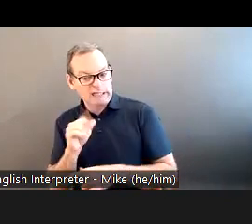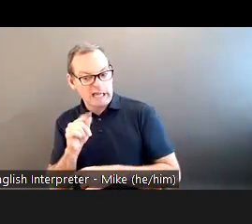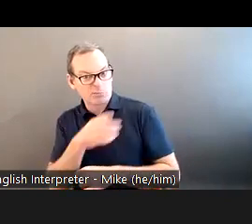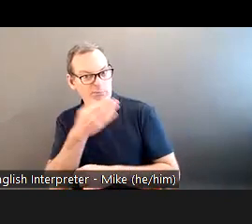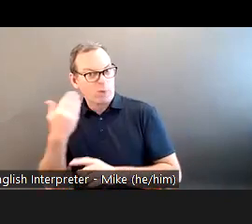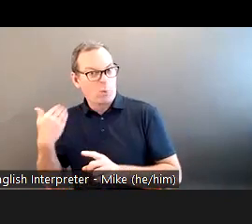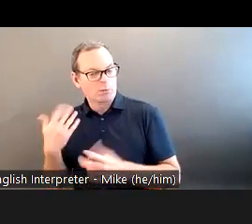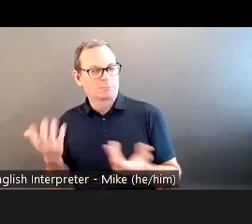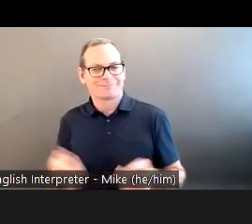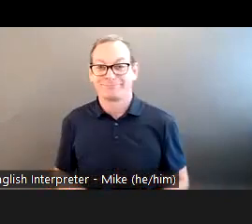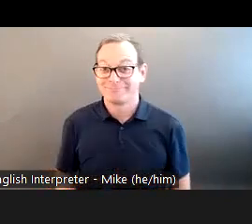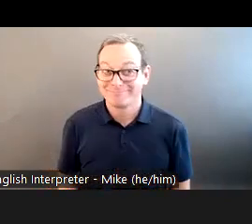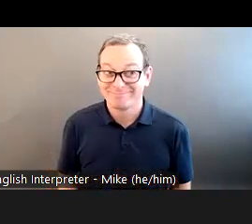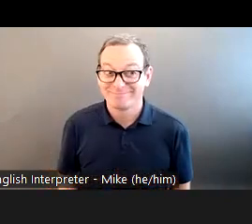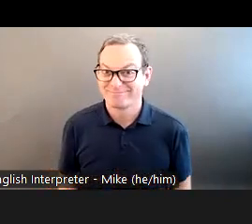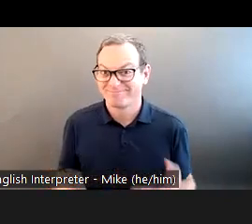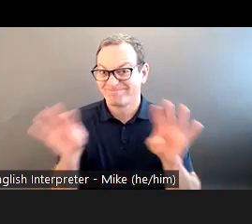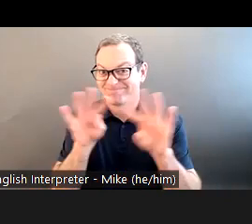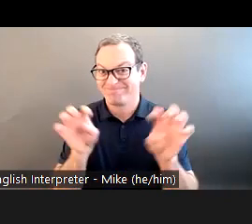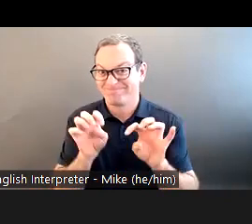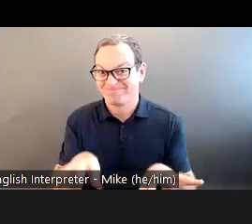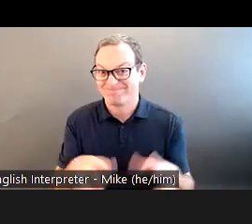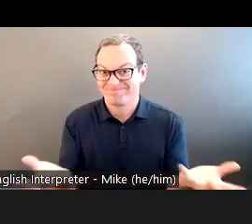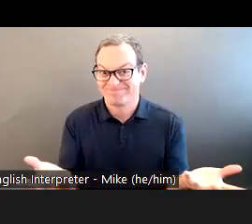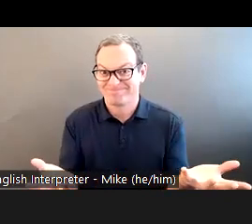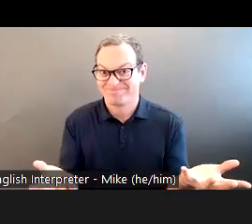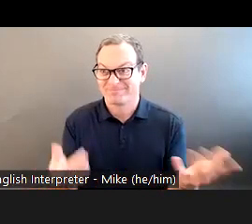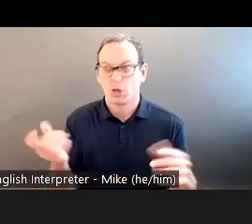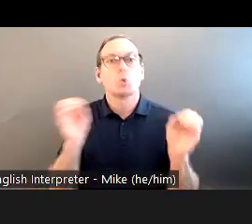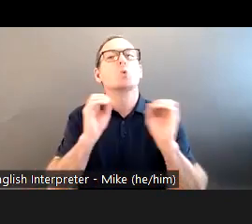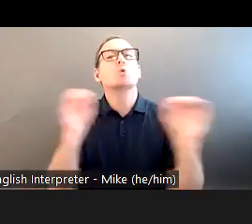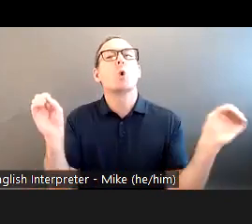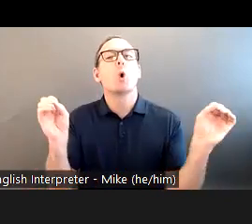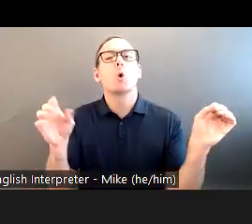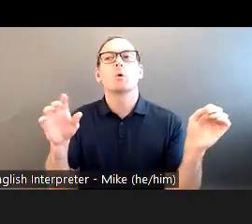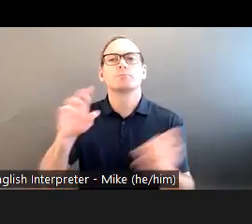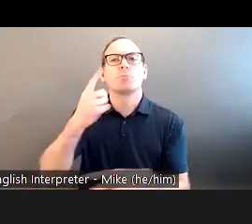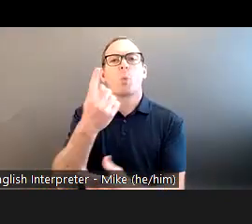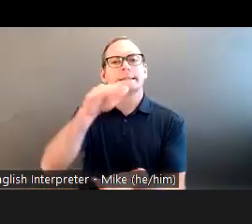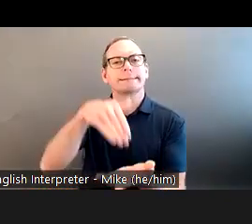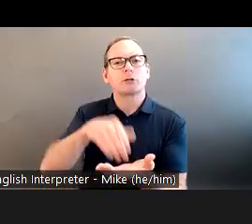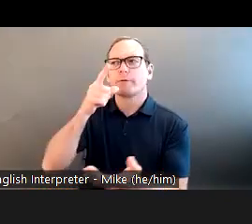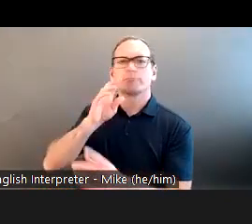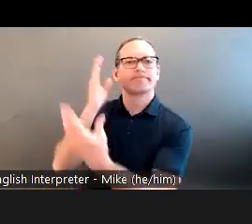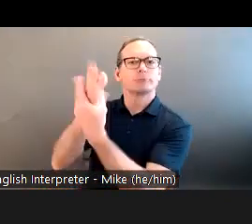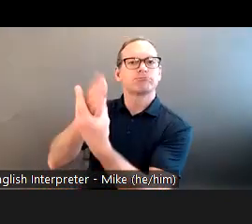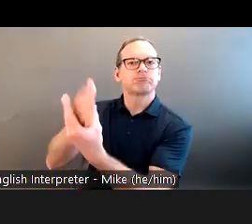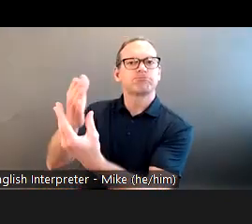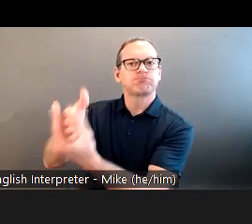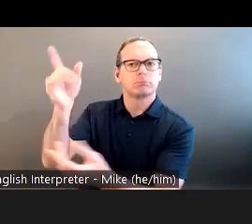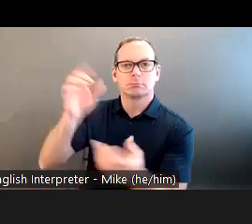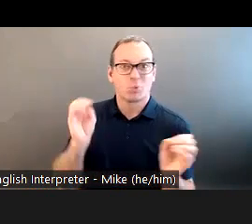And here's the terrible answer is you don't. There's no registry. So you don't know if the document you have is the most